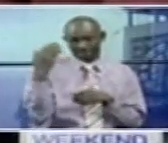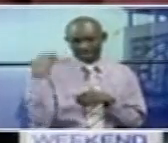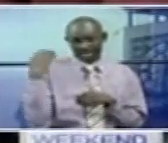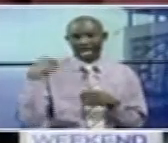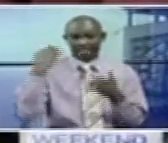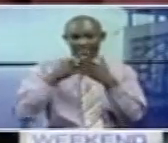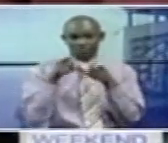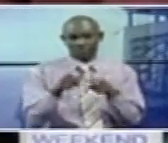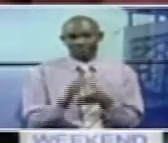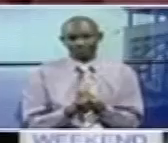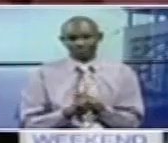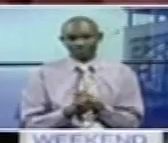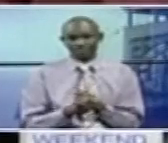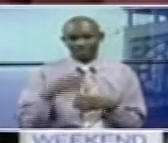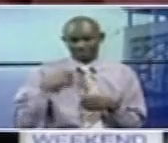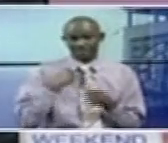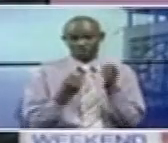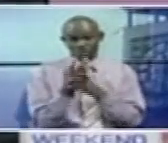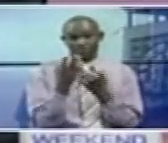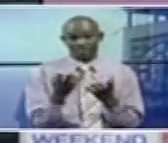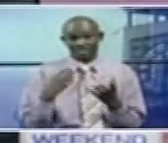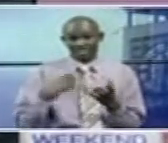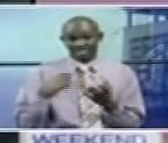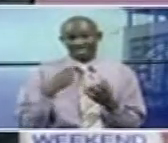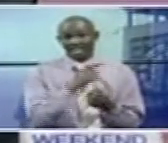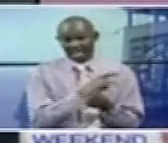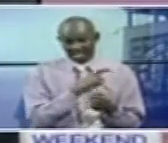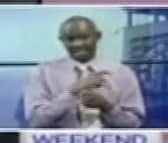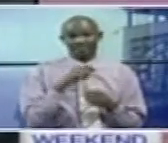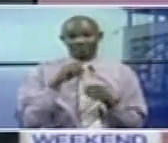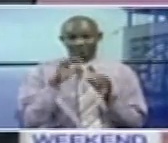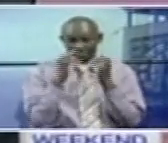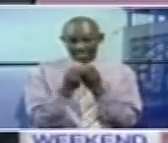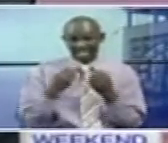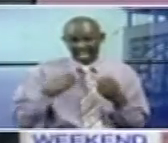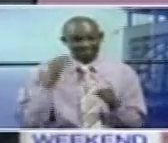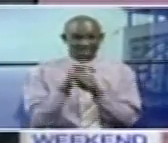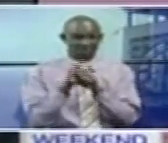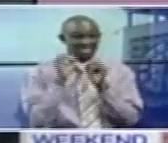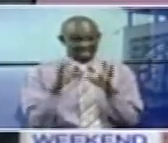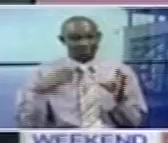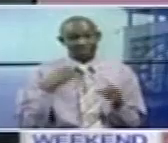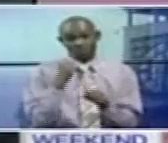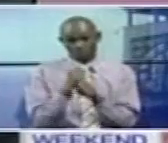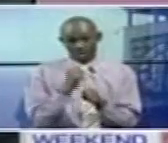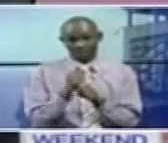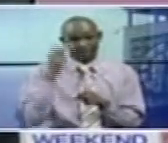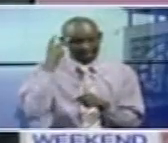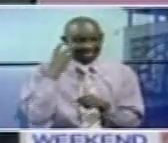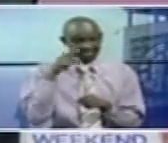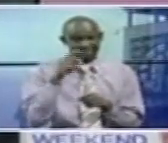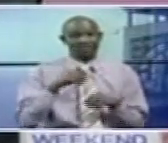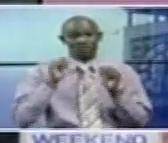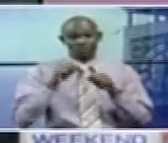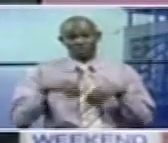until today. A kid who grew up in a very lucky family. Yeah, we didn't have a lot, but my parents worked very hard to give